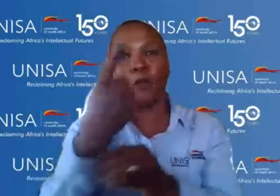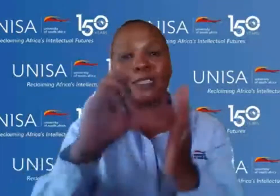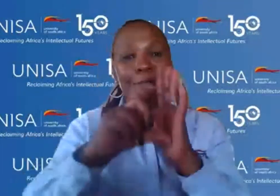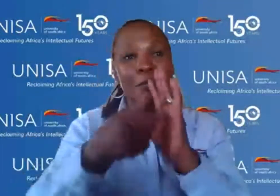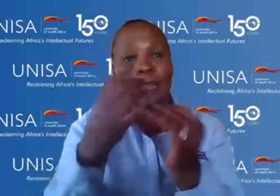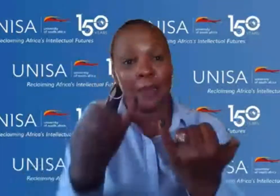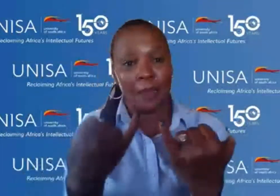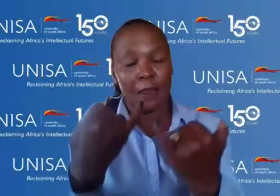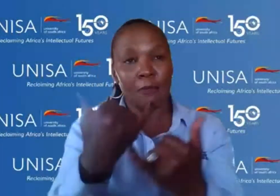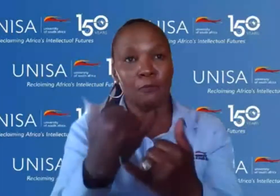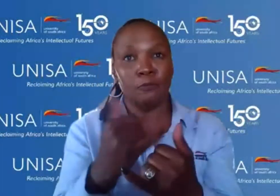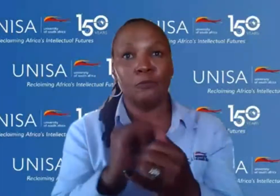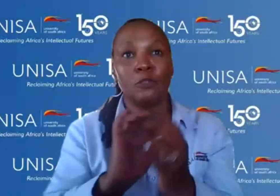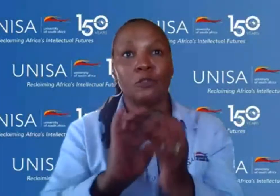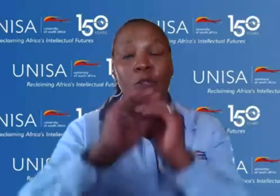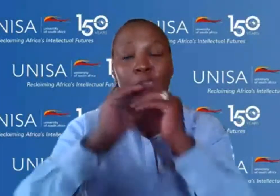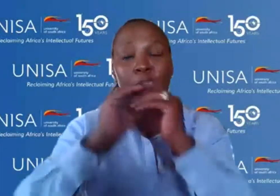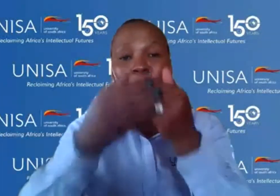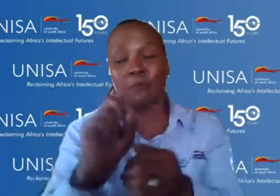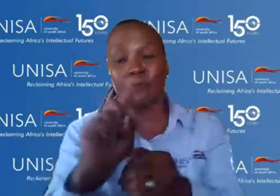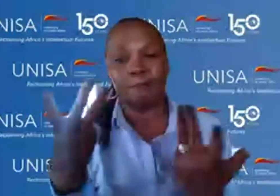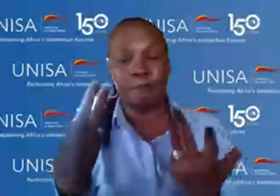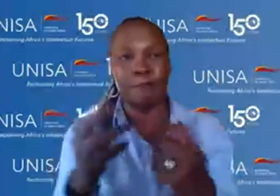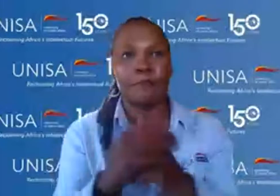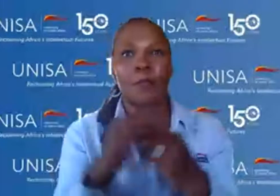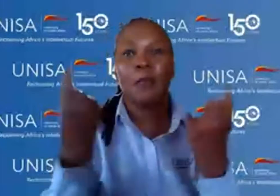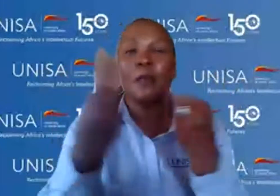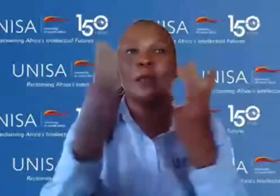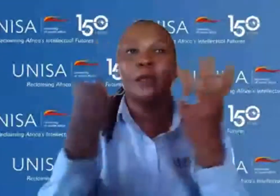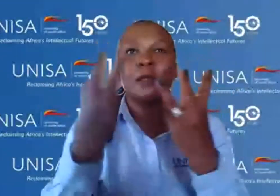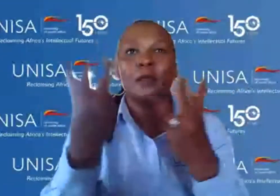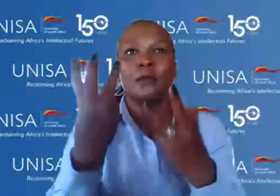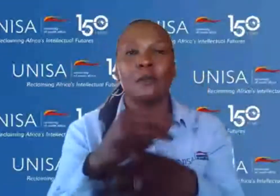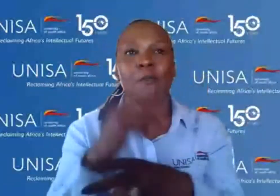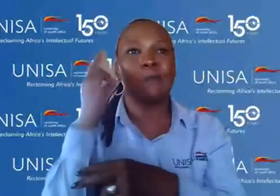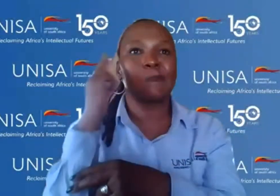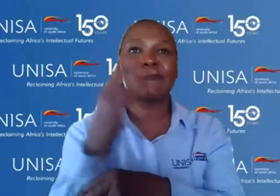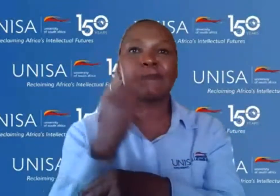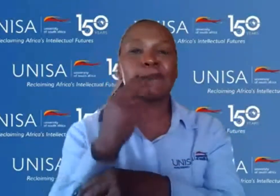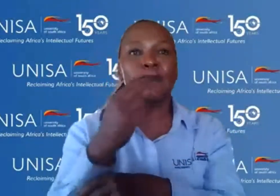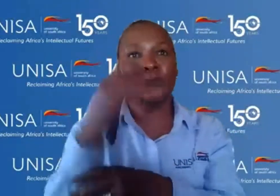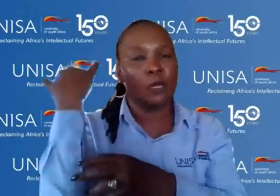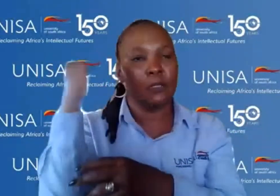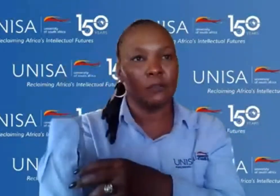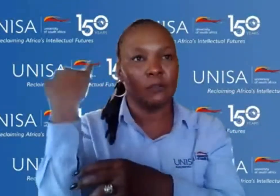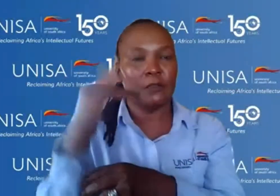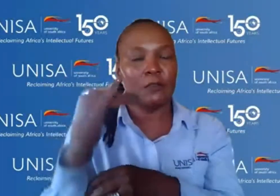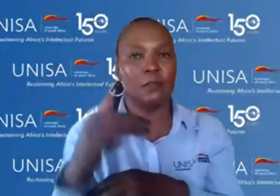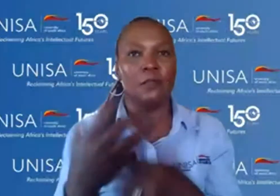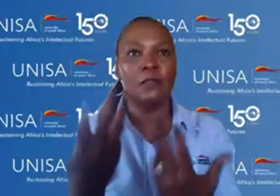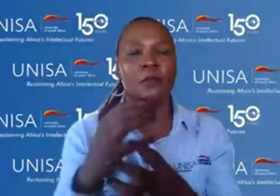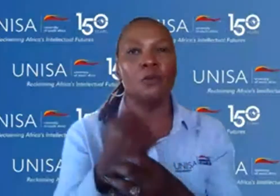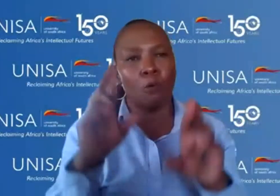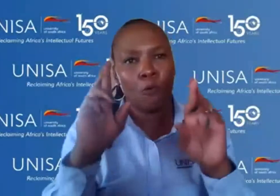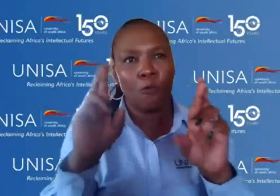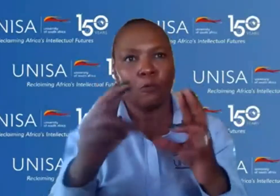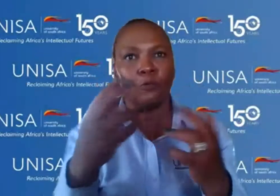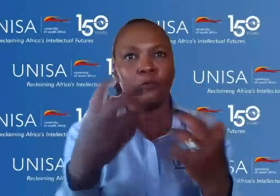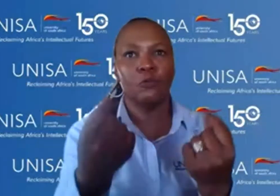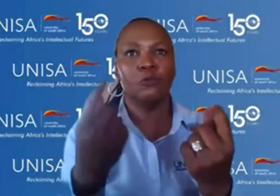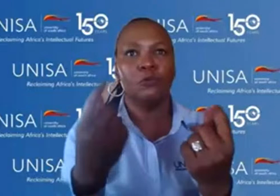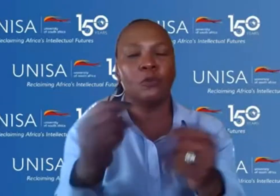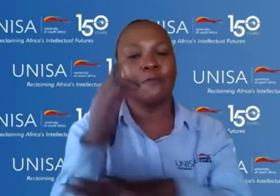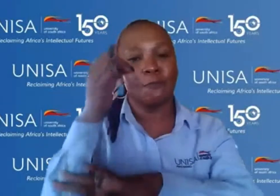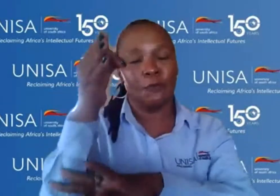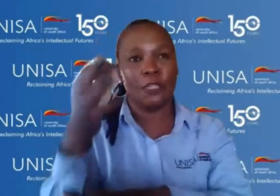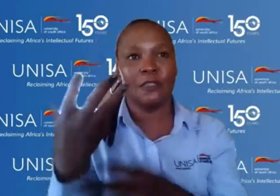not cover is people that are deaf or hard of hearing. We hope to do that in the future, but